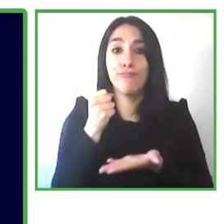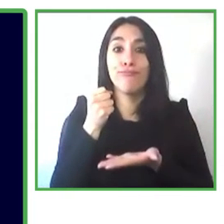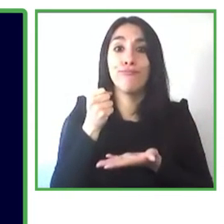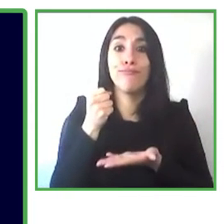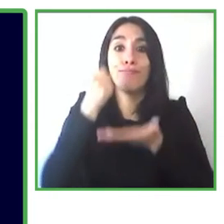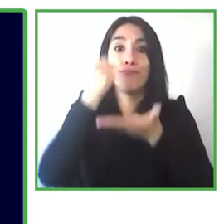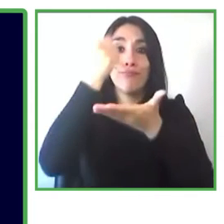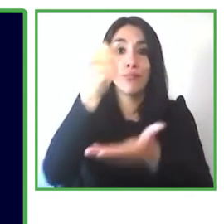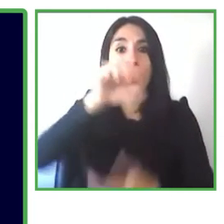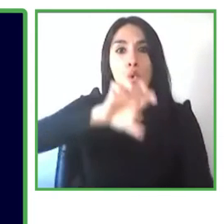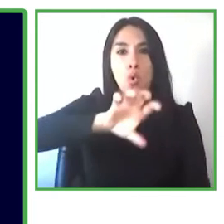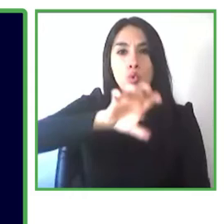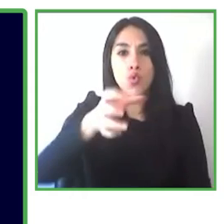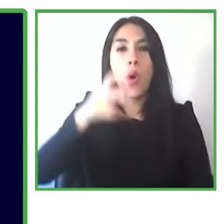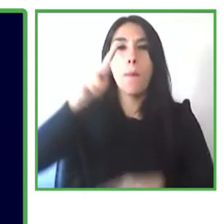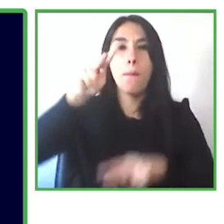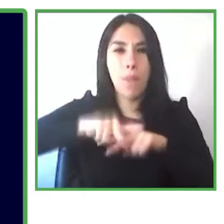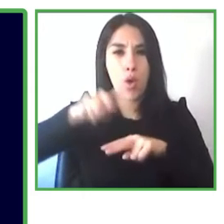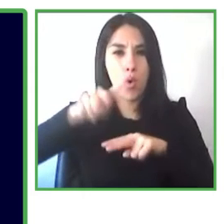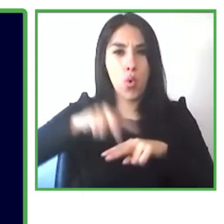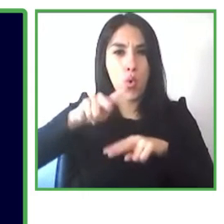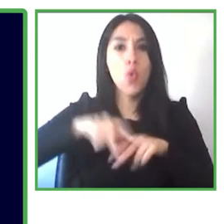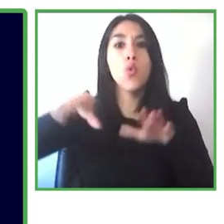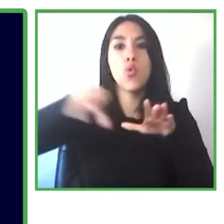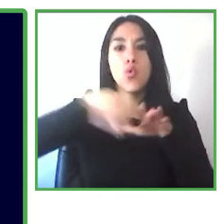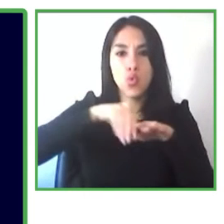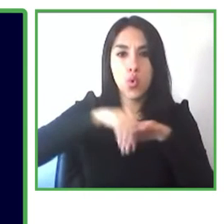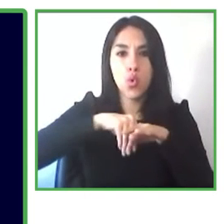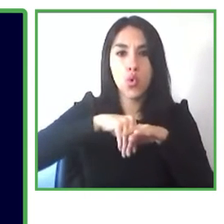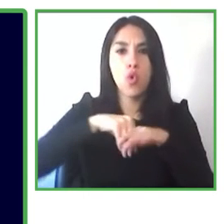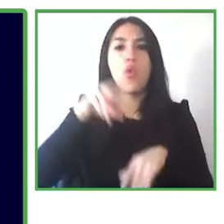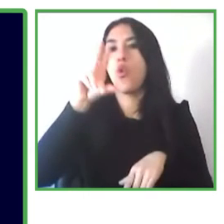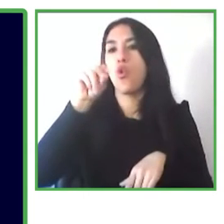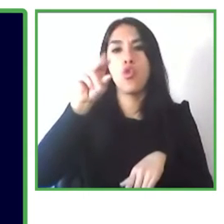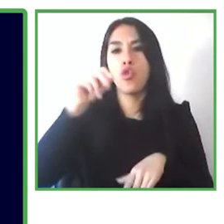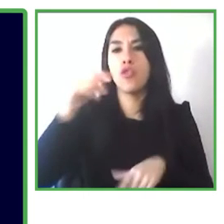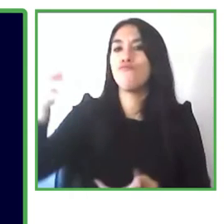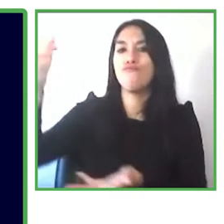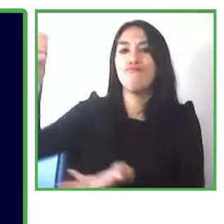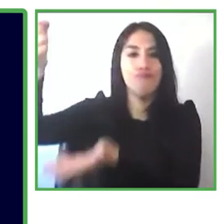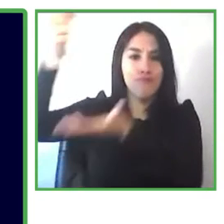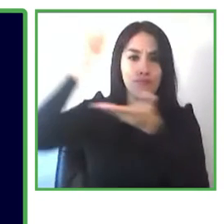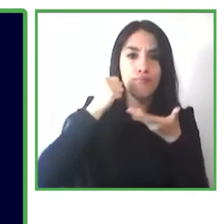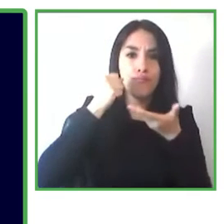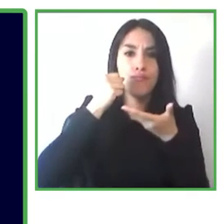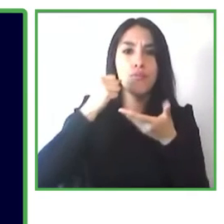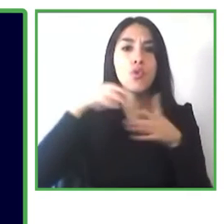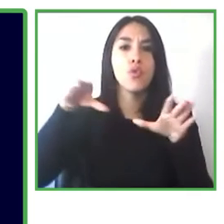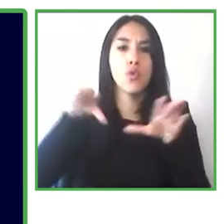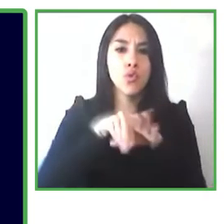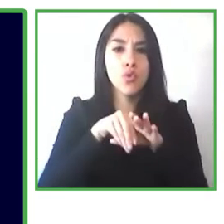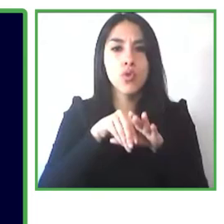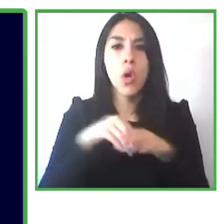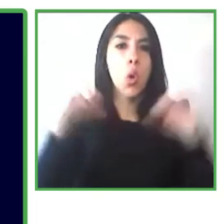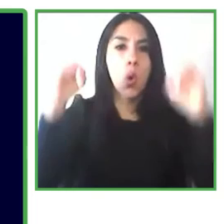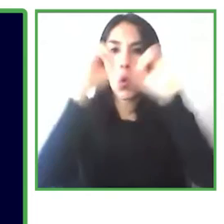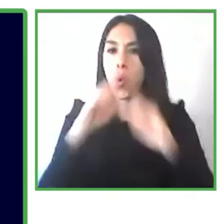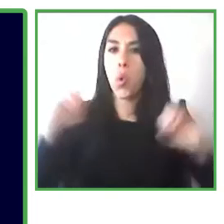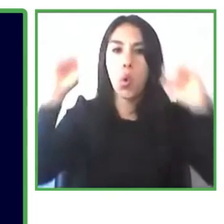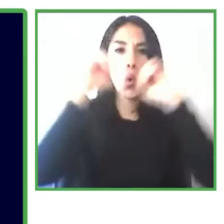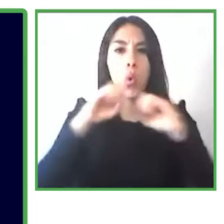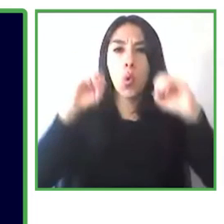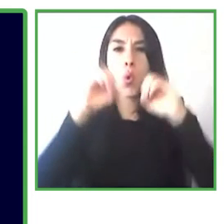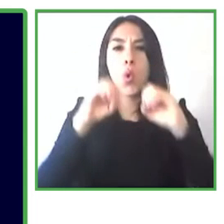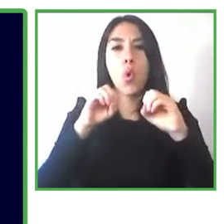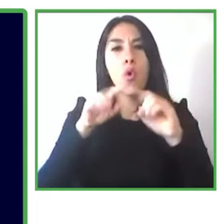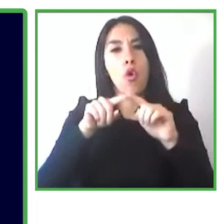in inclusion is not retributed. Companies do not have a platform that allows for a return of